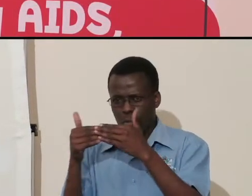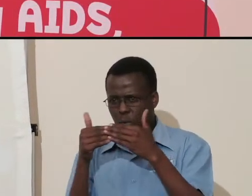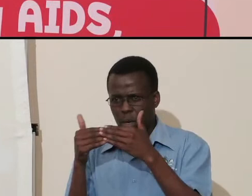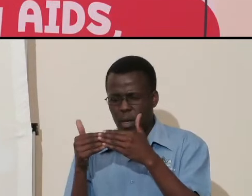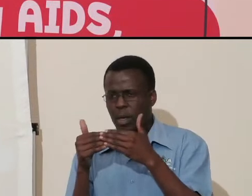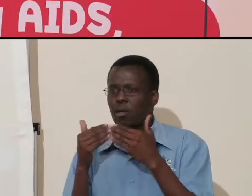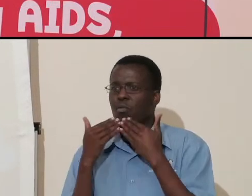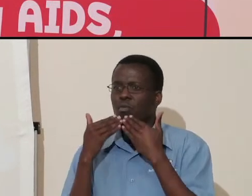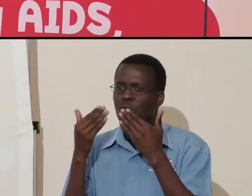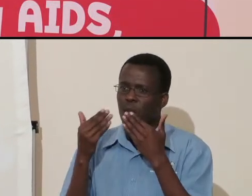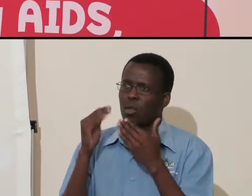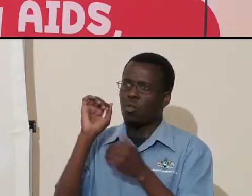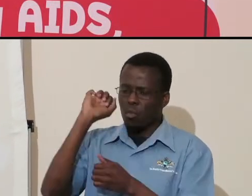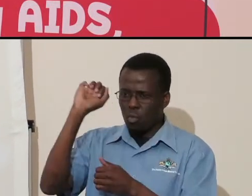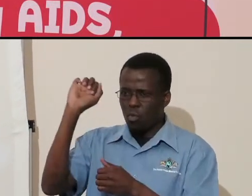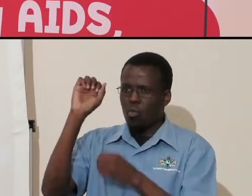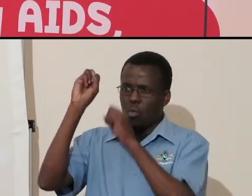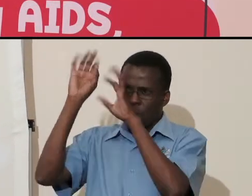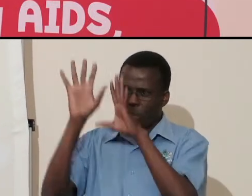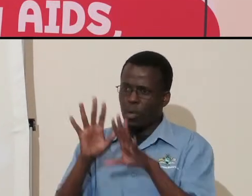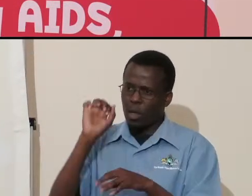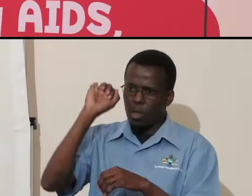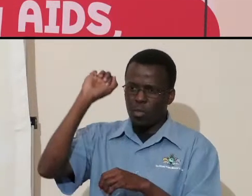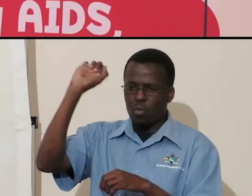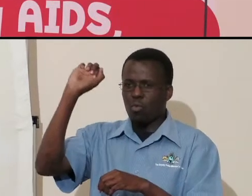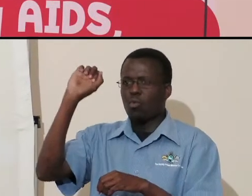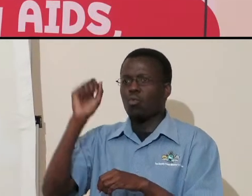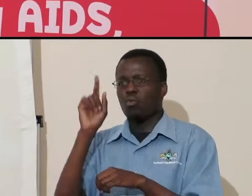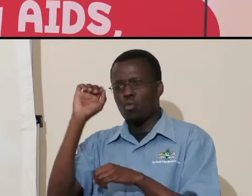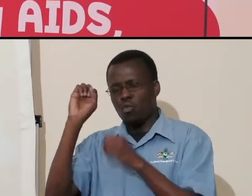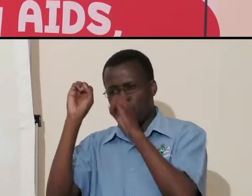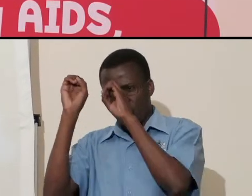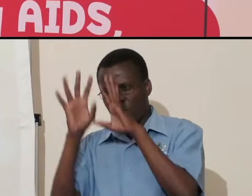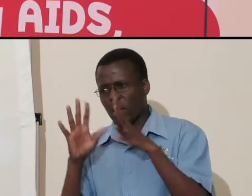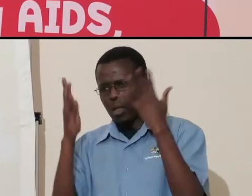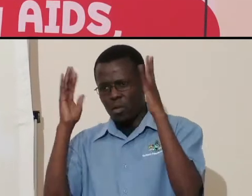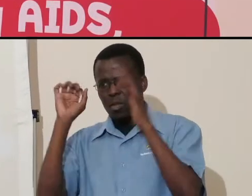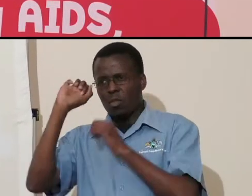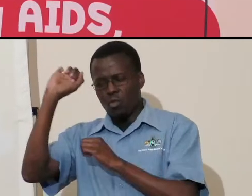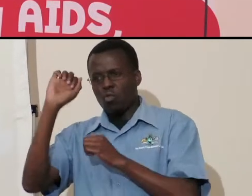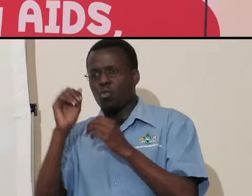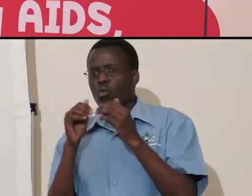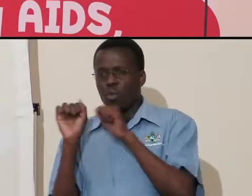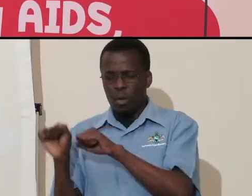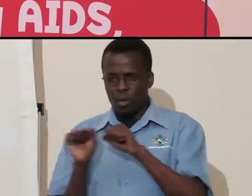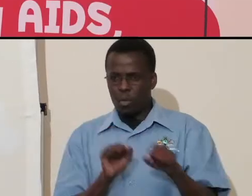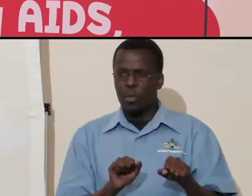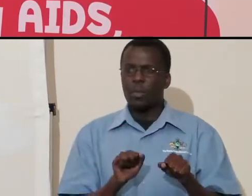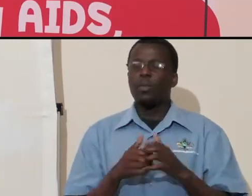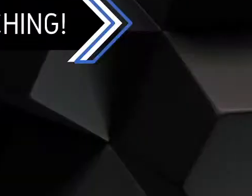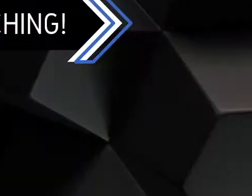We thank you, Father. We bless you. We give you all the honor. We give you all the praise. Amen.